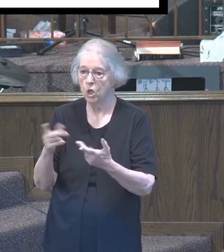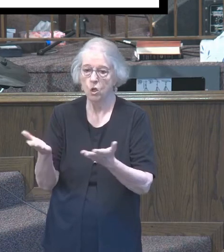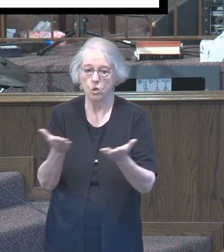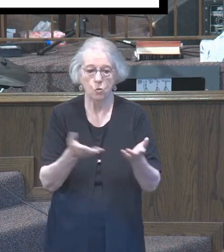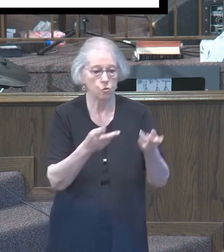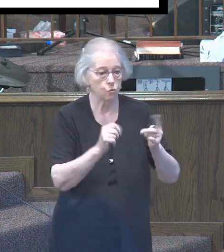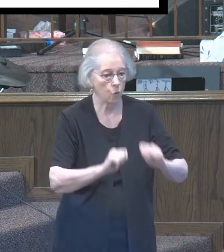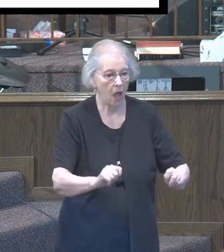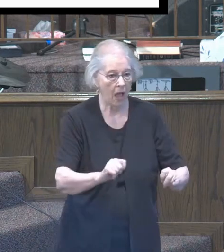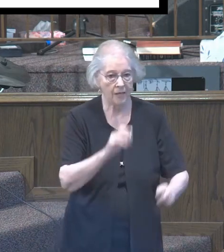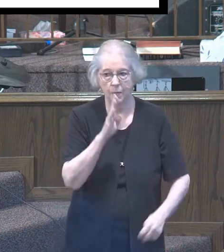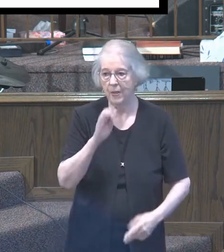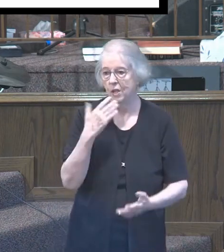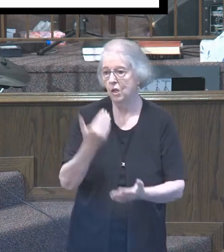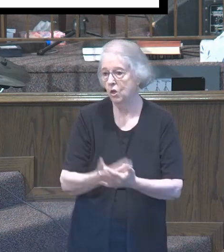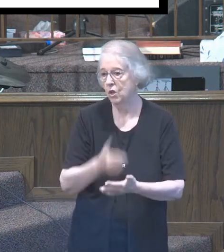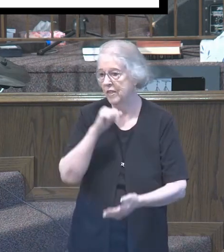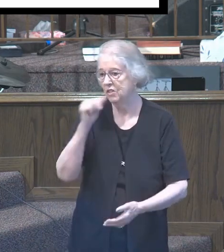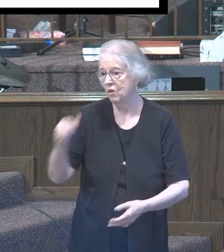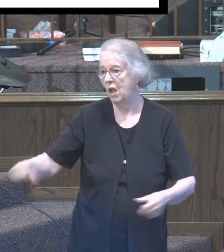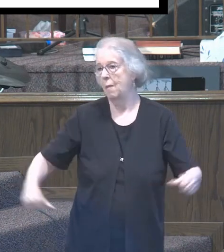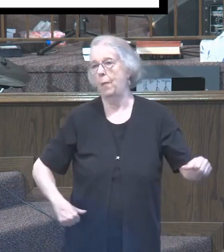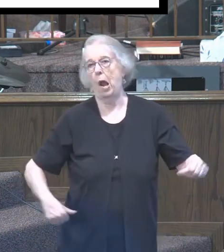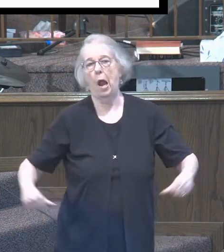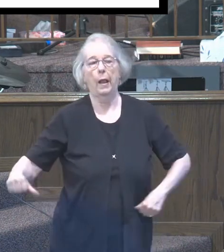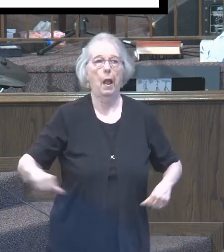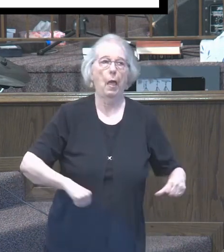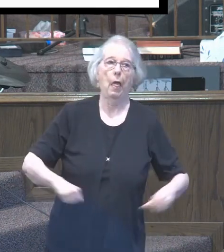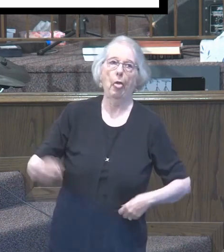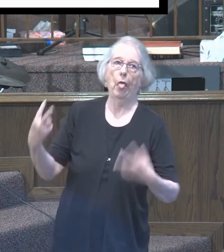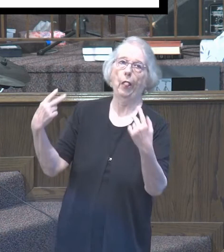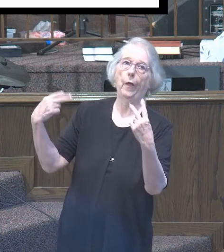might be good theater, but the God who made you won't be